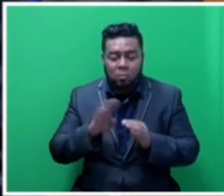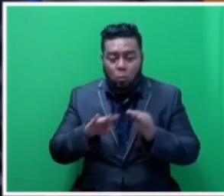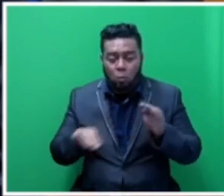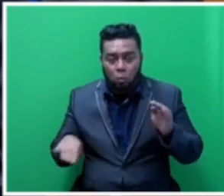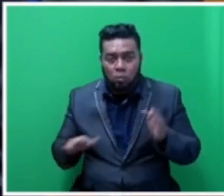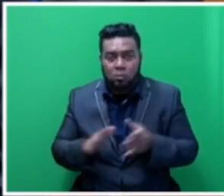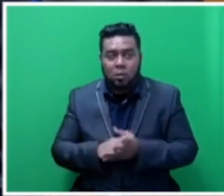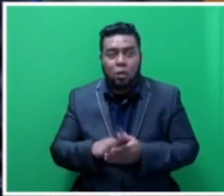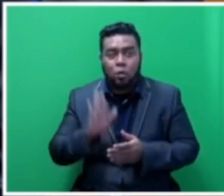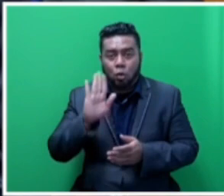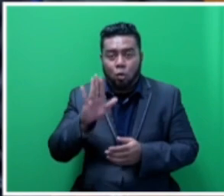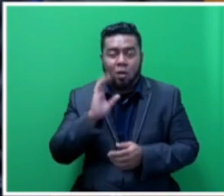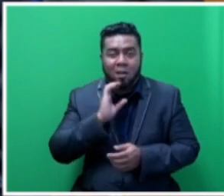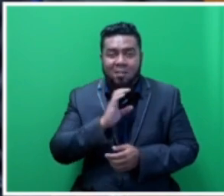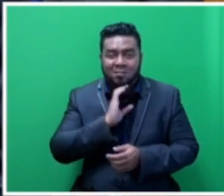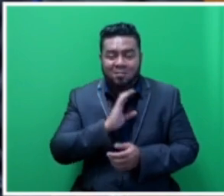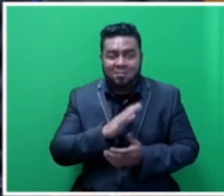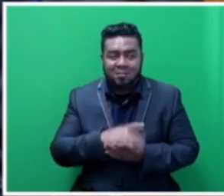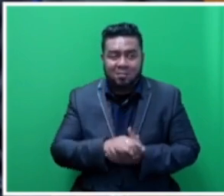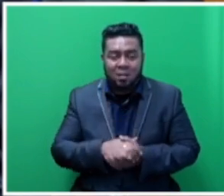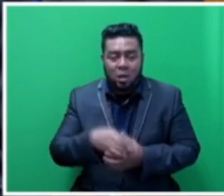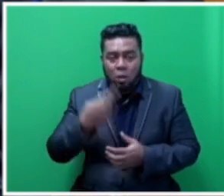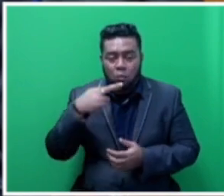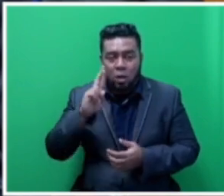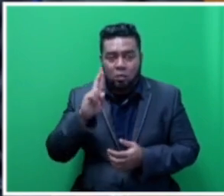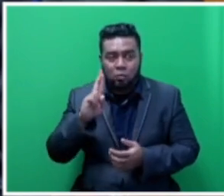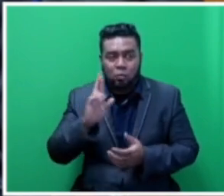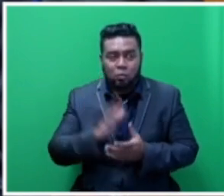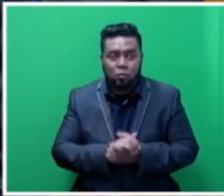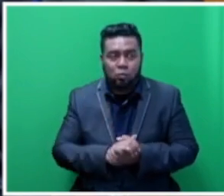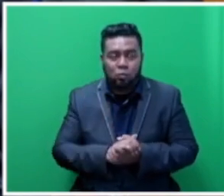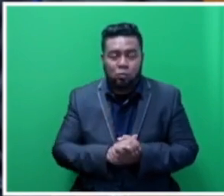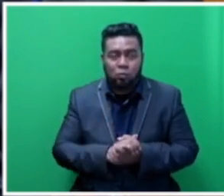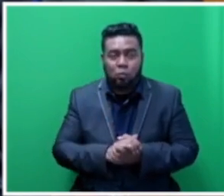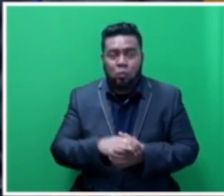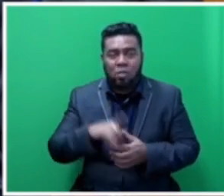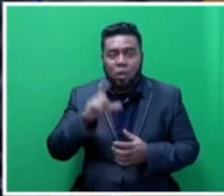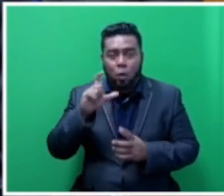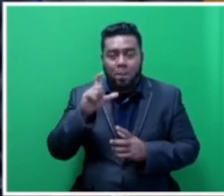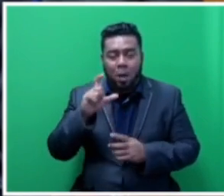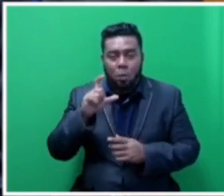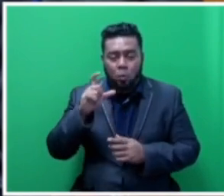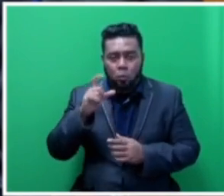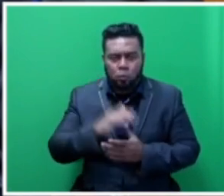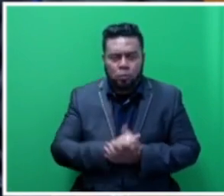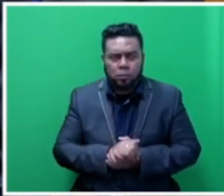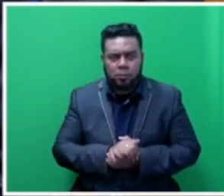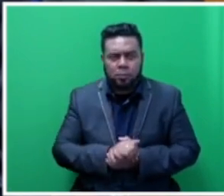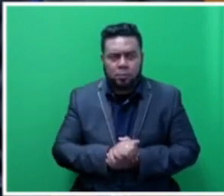and of course your cousin, Ratu Naiqama.